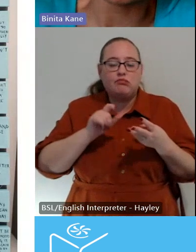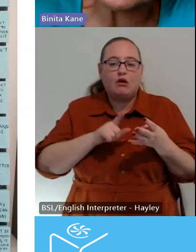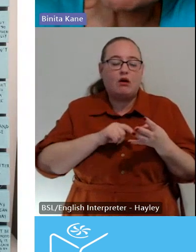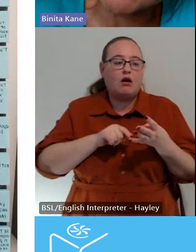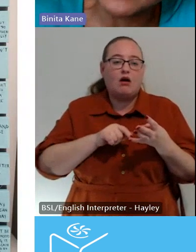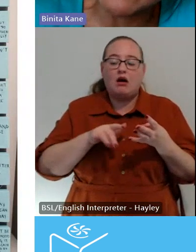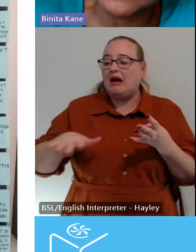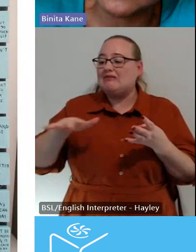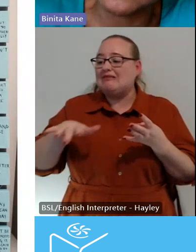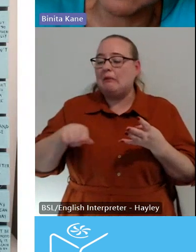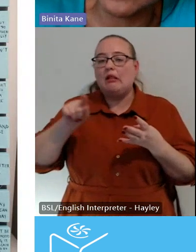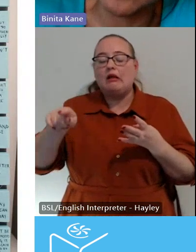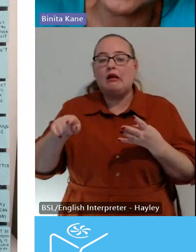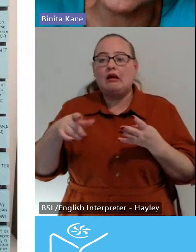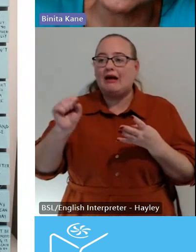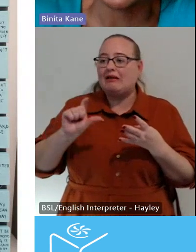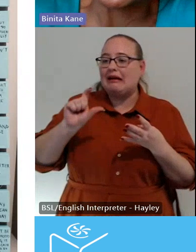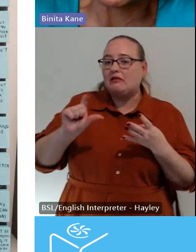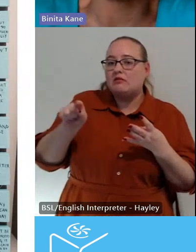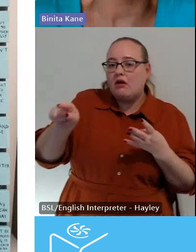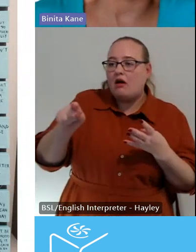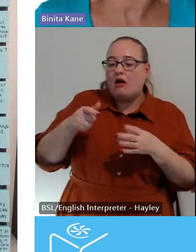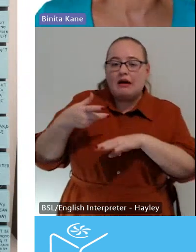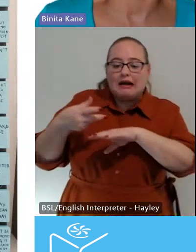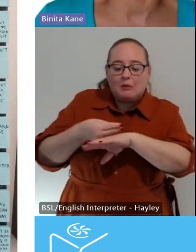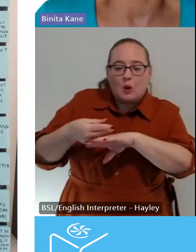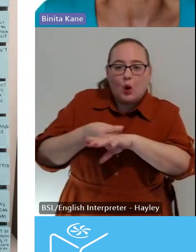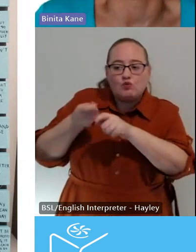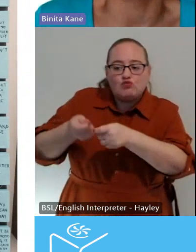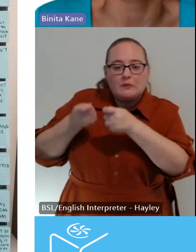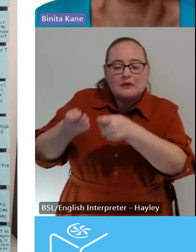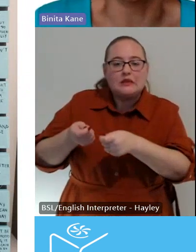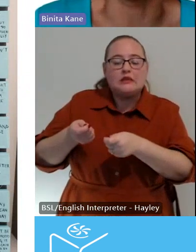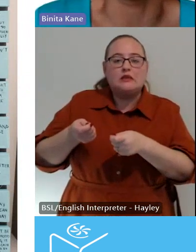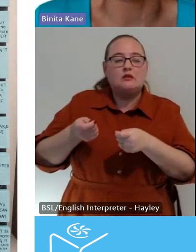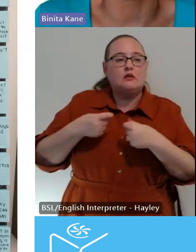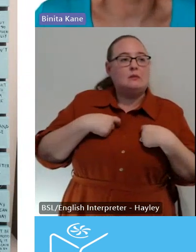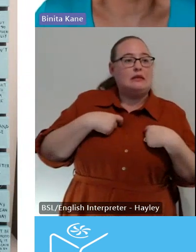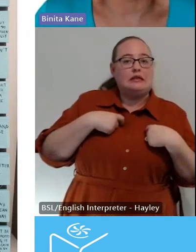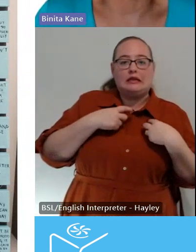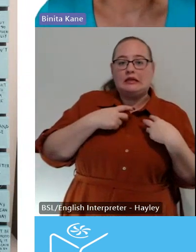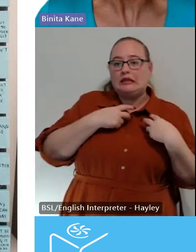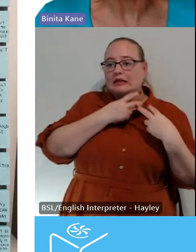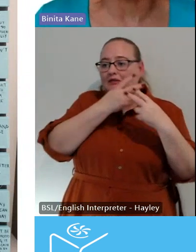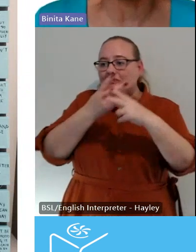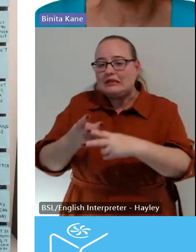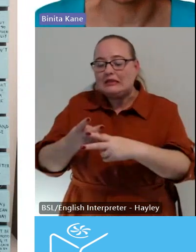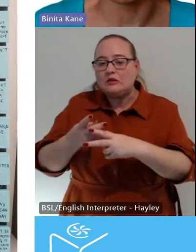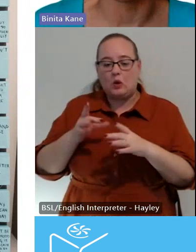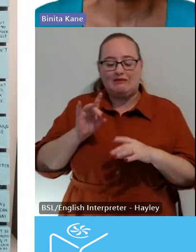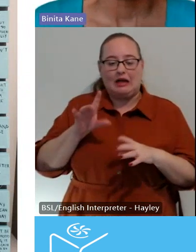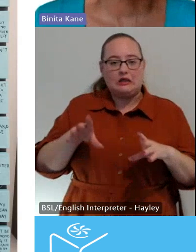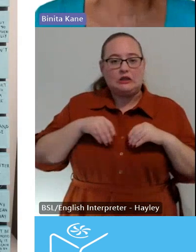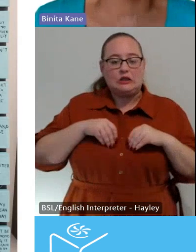relative or a family member having cancer chemotherapy, where the idea of bringing infection home is really scary